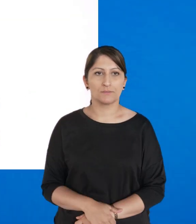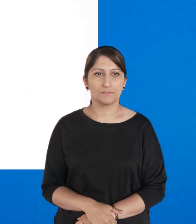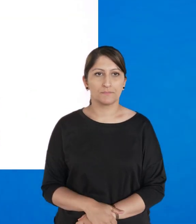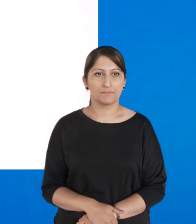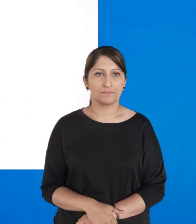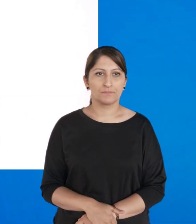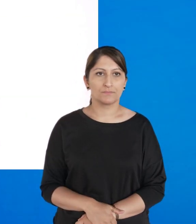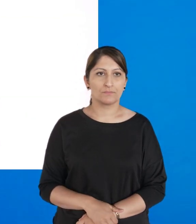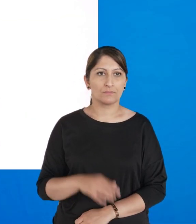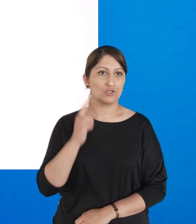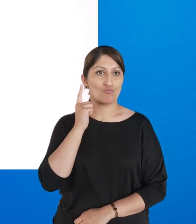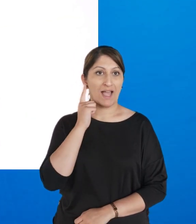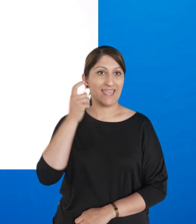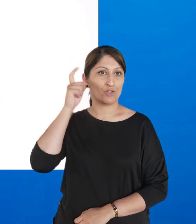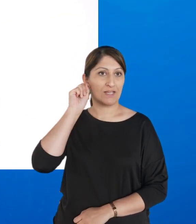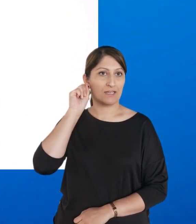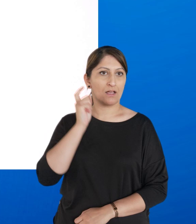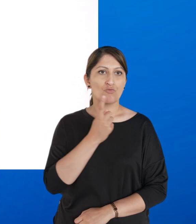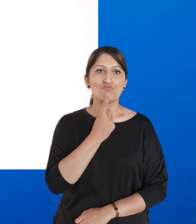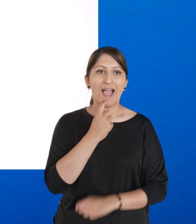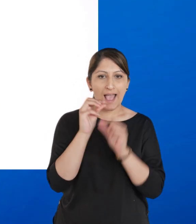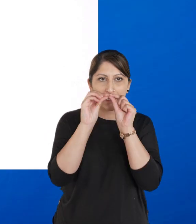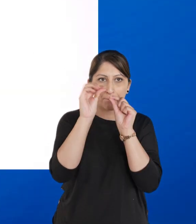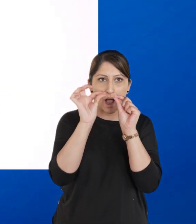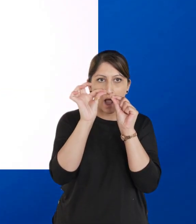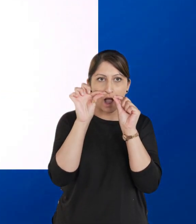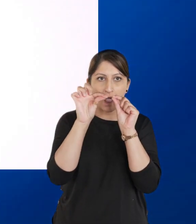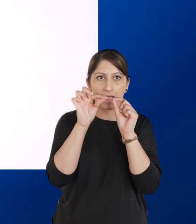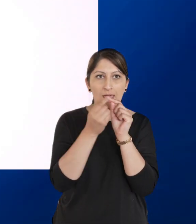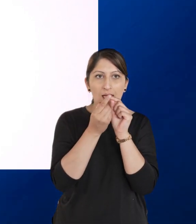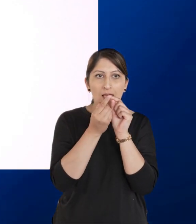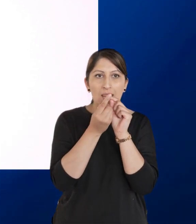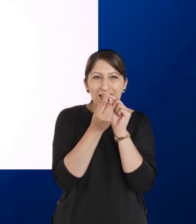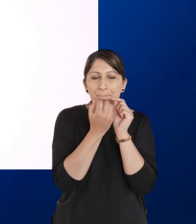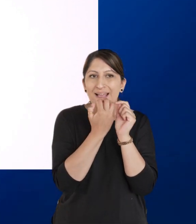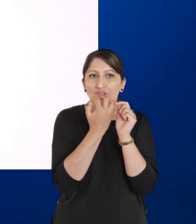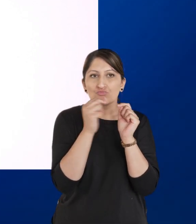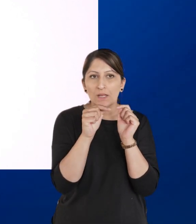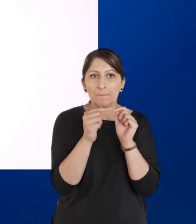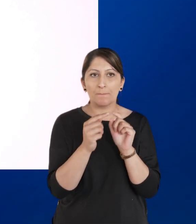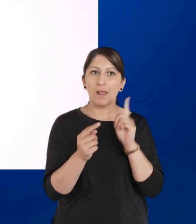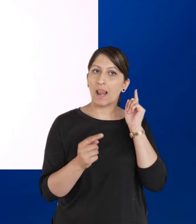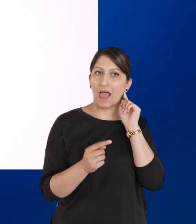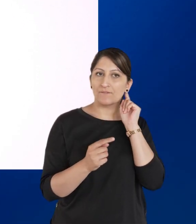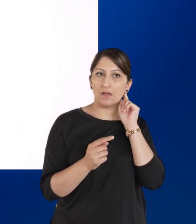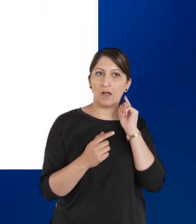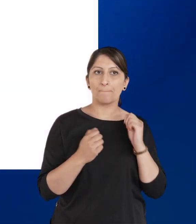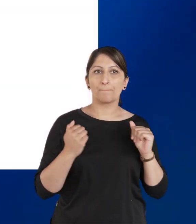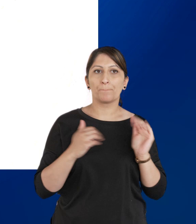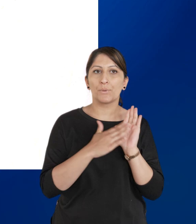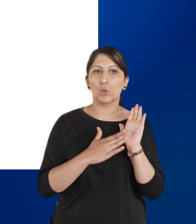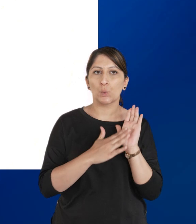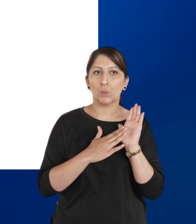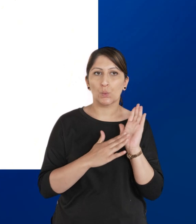hearing aid will have a red marker near the battery drawer under the hearing aid, and the left side will have a blue marker.